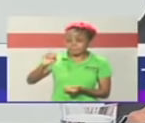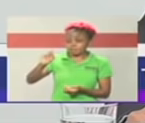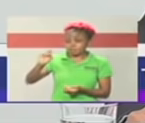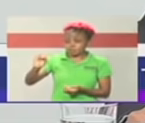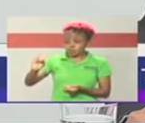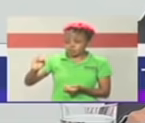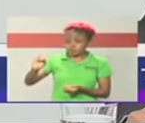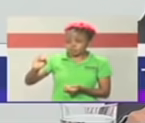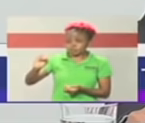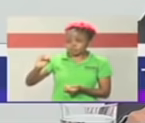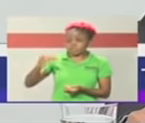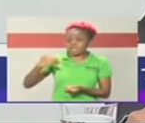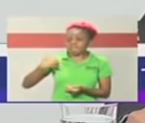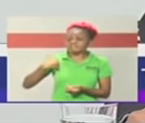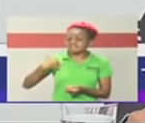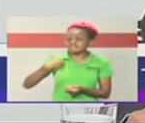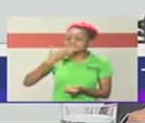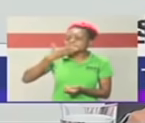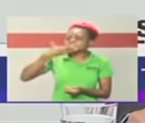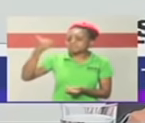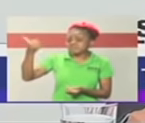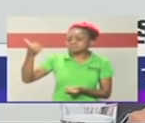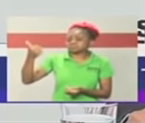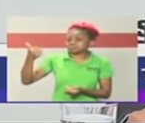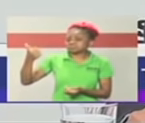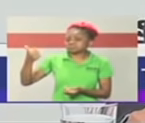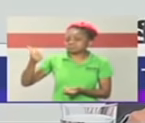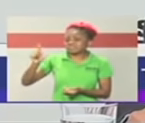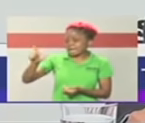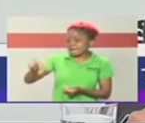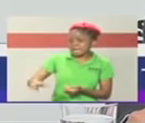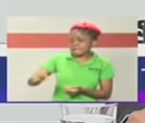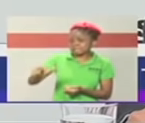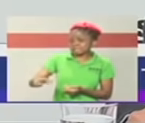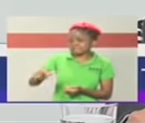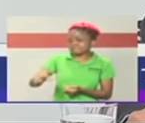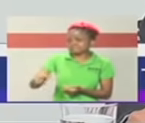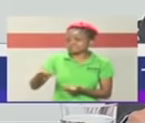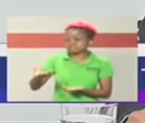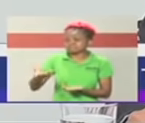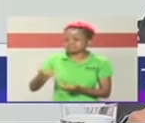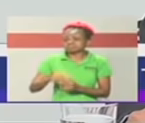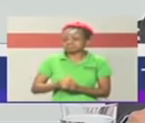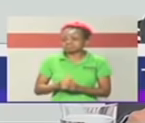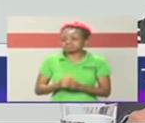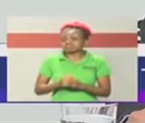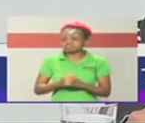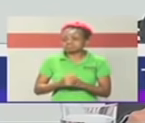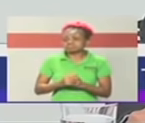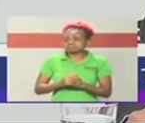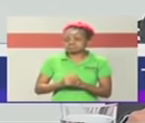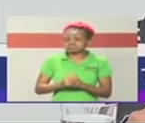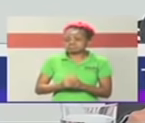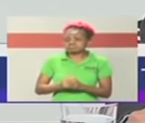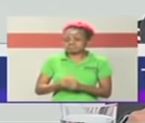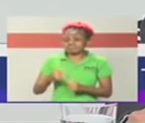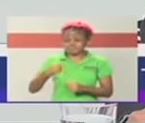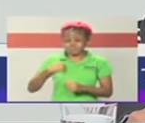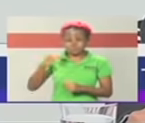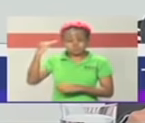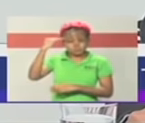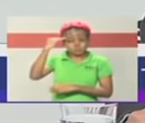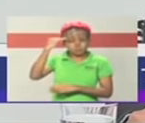much better side effect profile. To date, as far as I am aware,